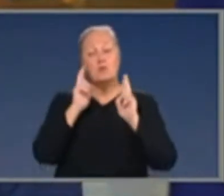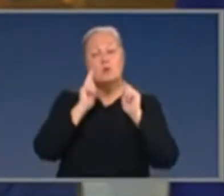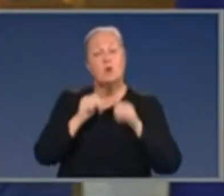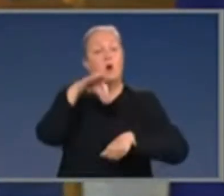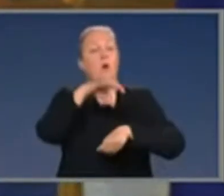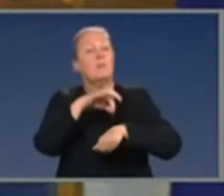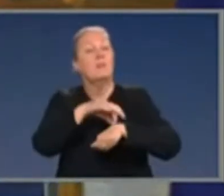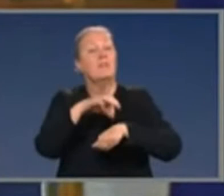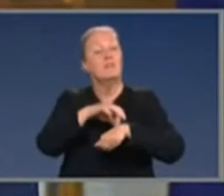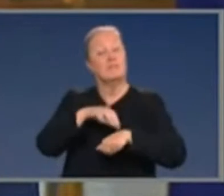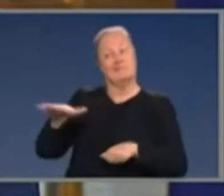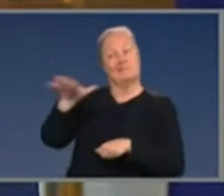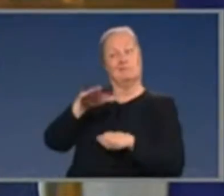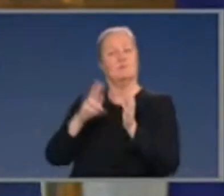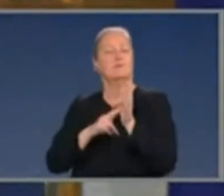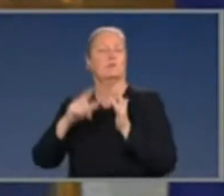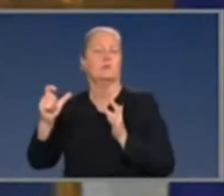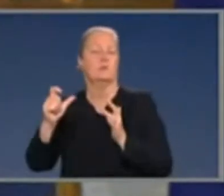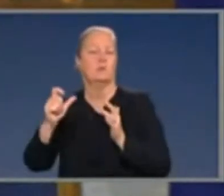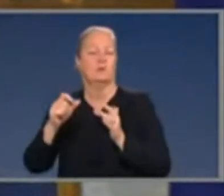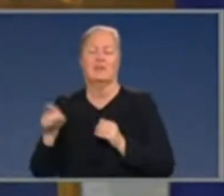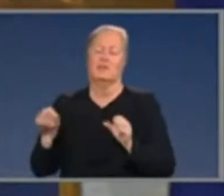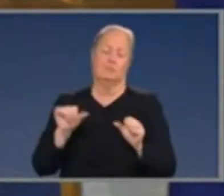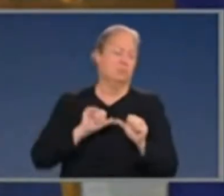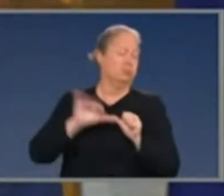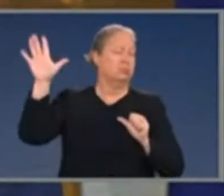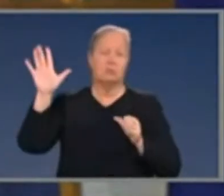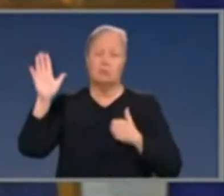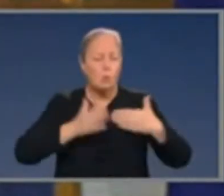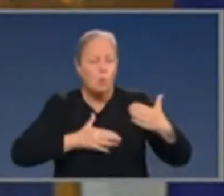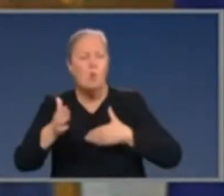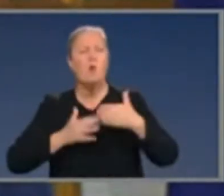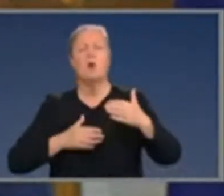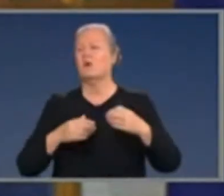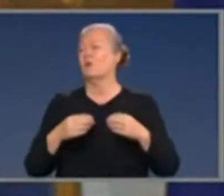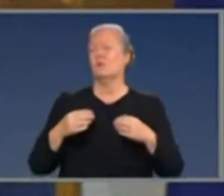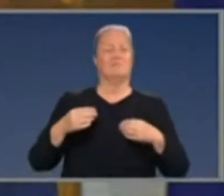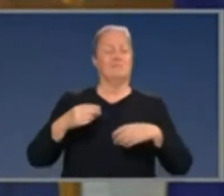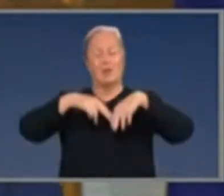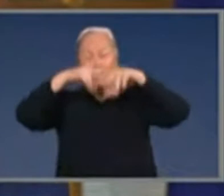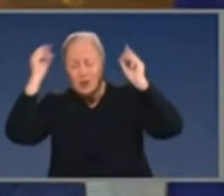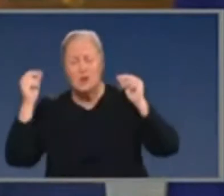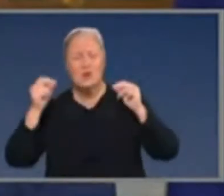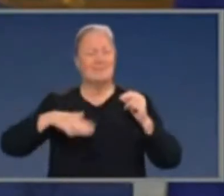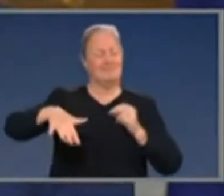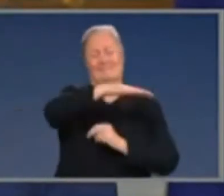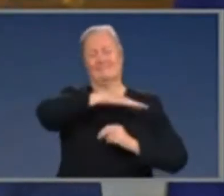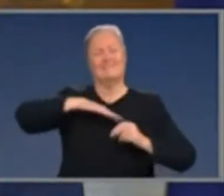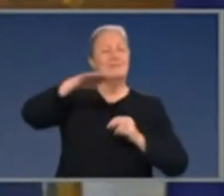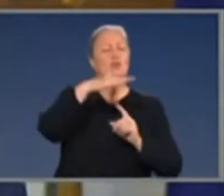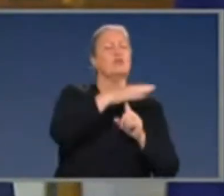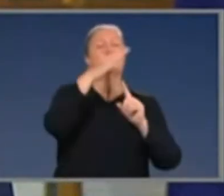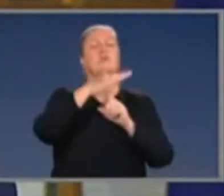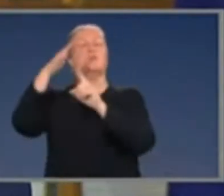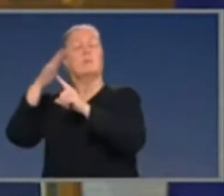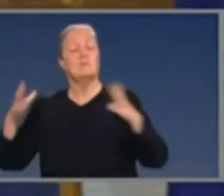hospitals in Victoria how much they have stood up and provided senior nurses, teams of nurses, to go into